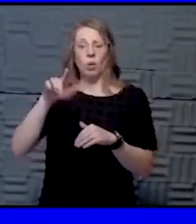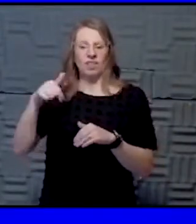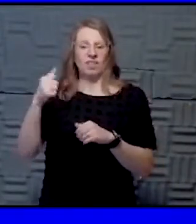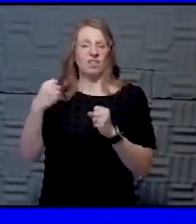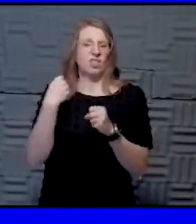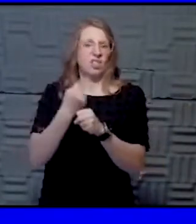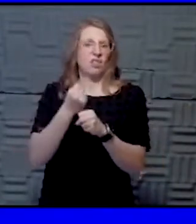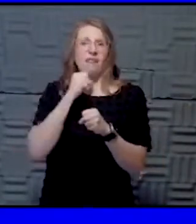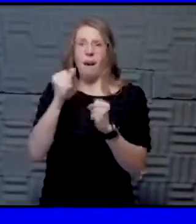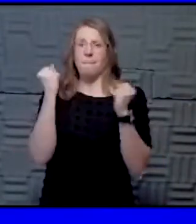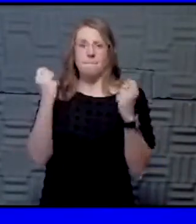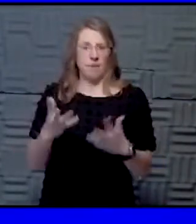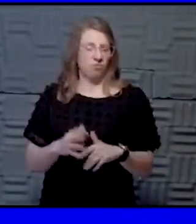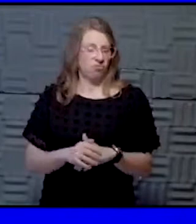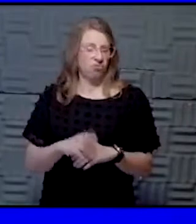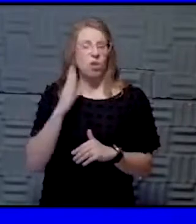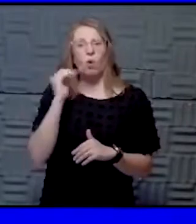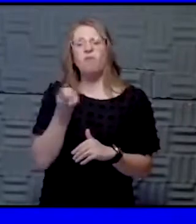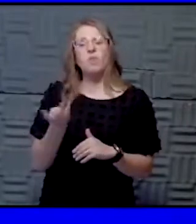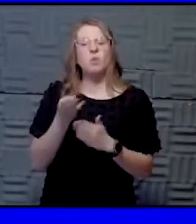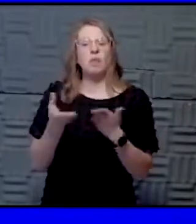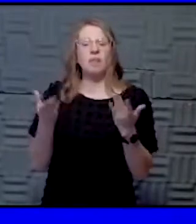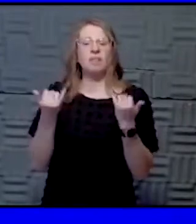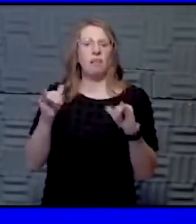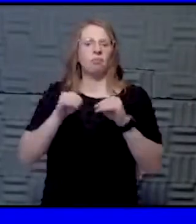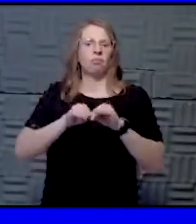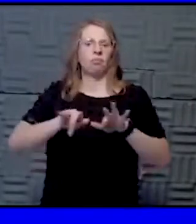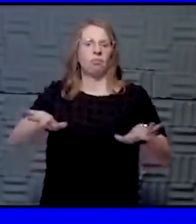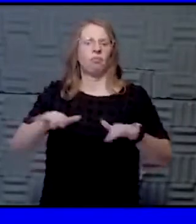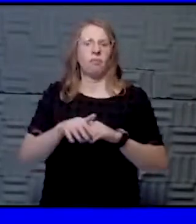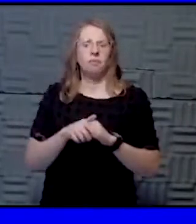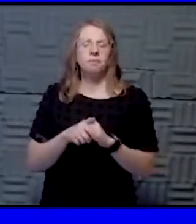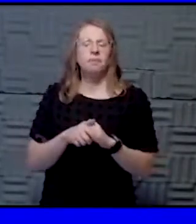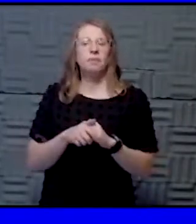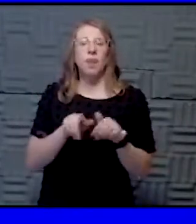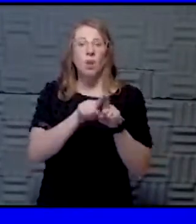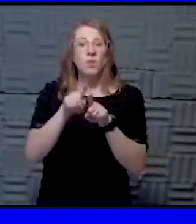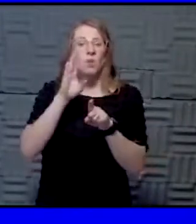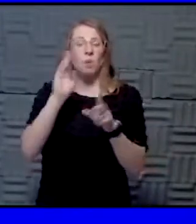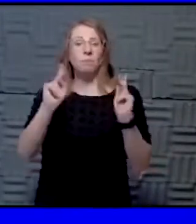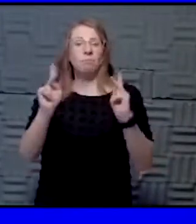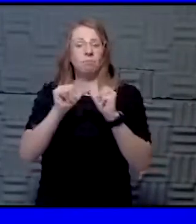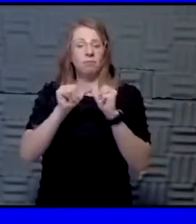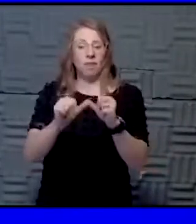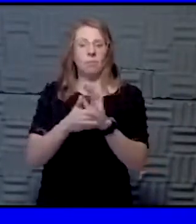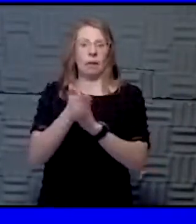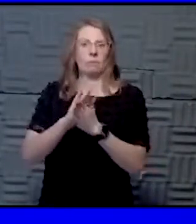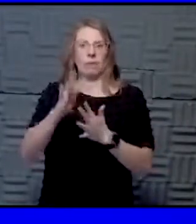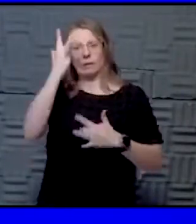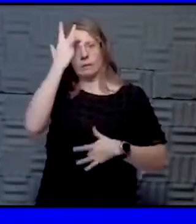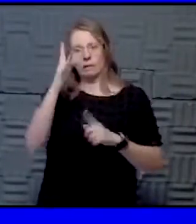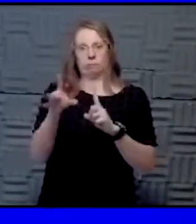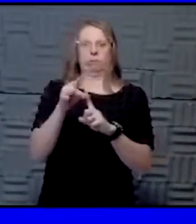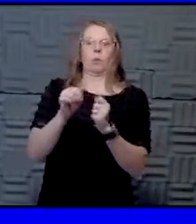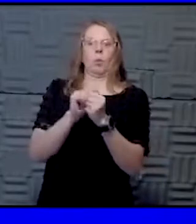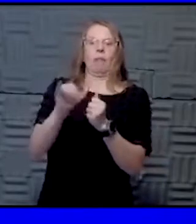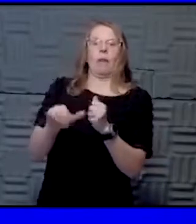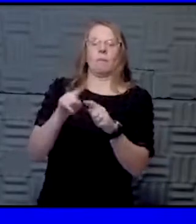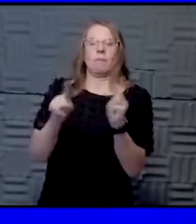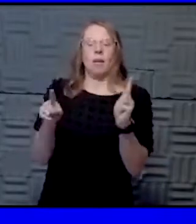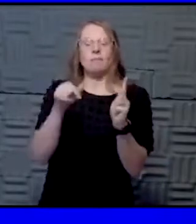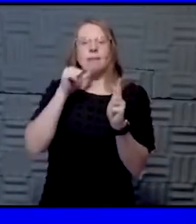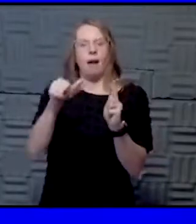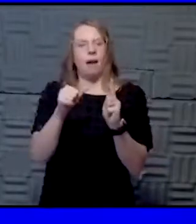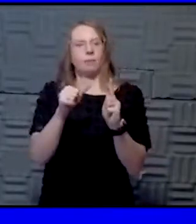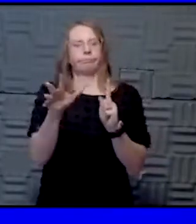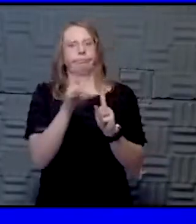other things are circulating as well. But unfortunately, we know also people that are continuing to get sick with that, but aren't getting sick